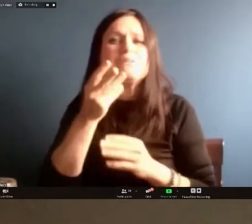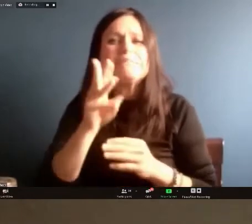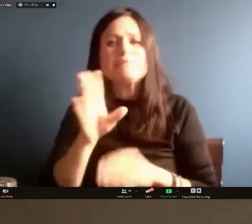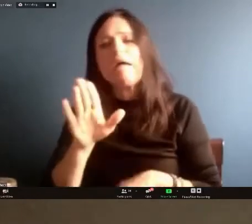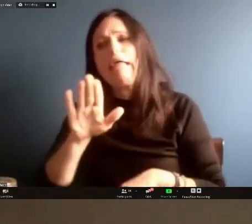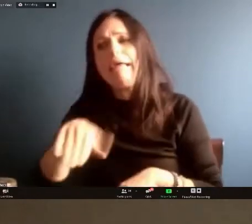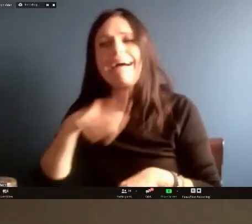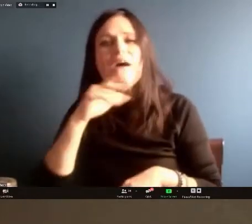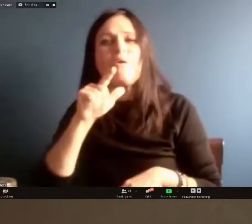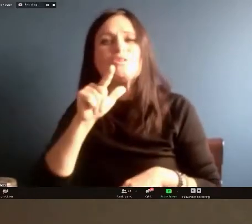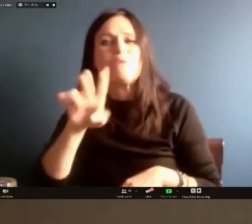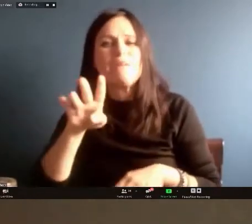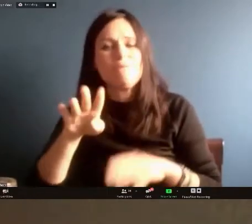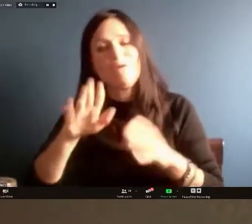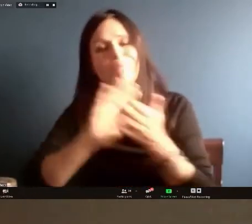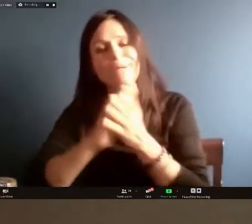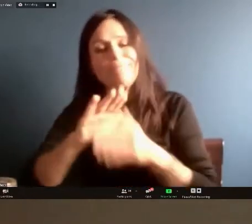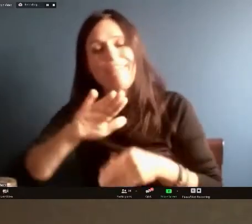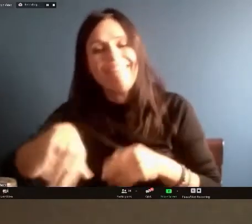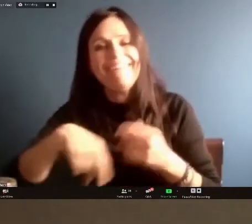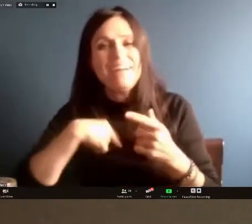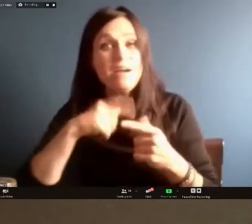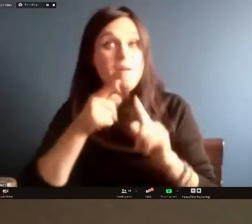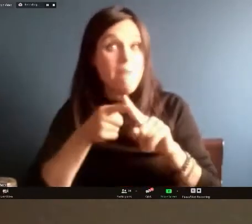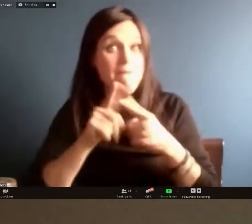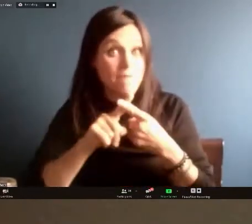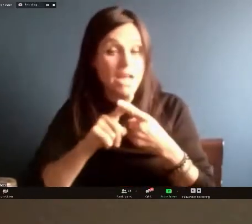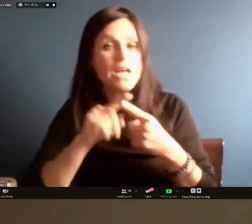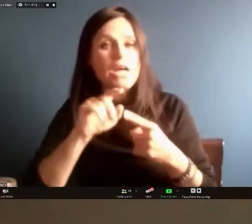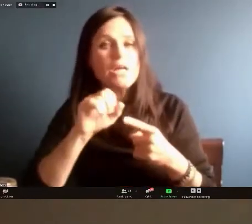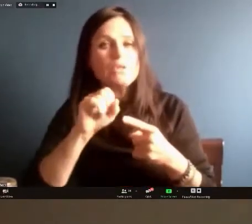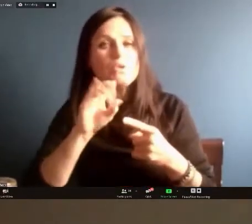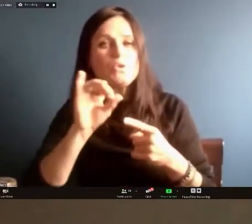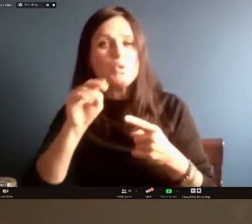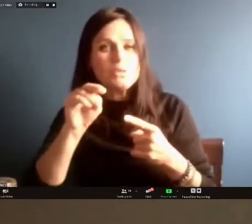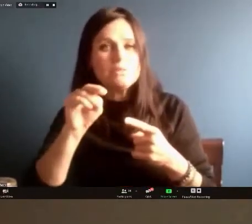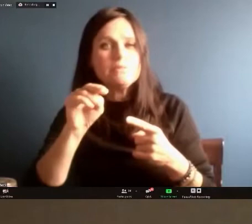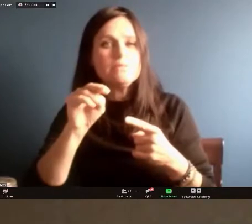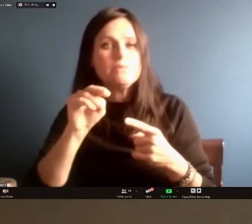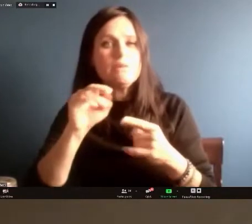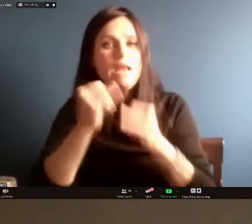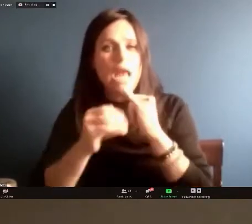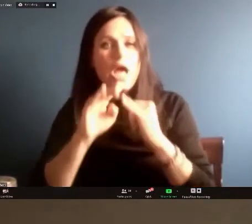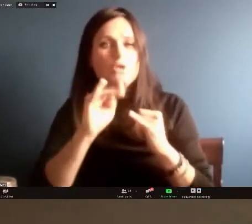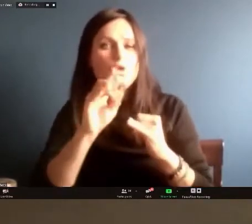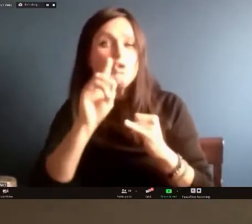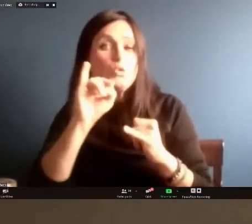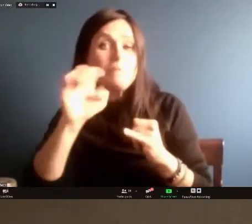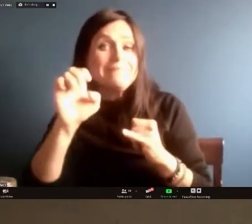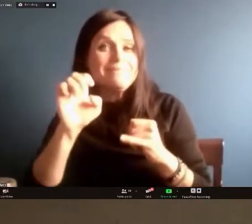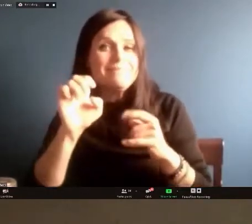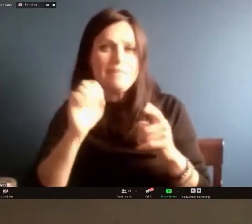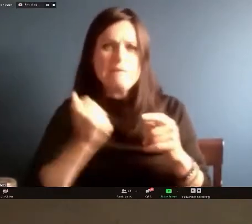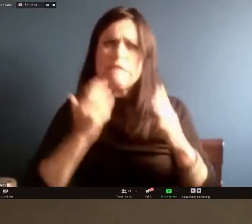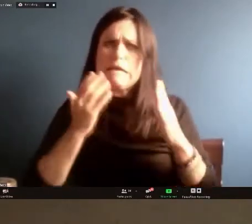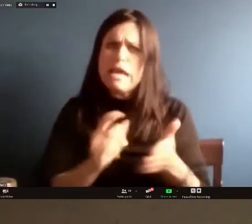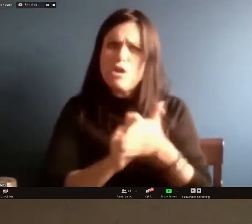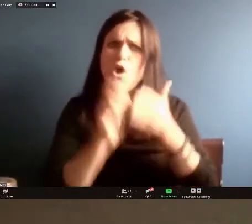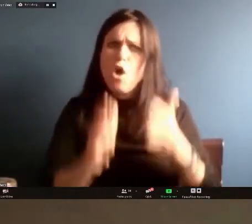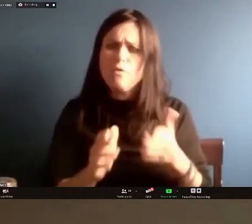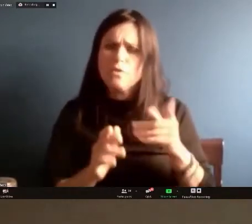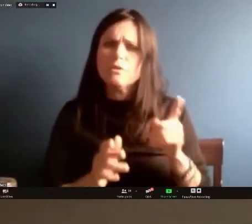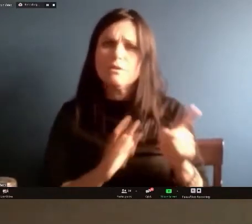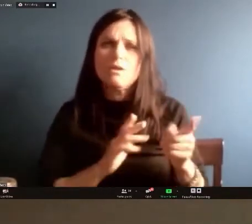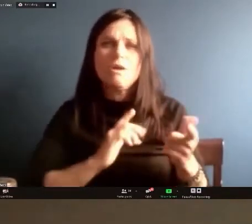24. My friend Susan Juby, she's a fabulous Canadian author, and we